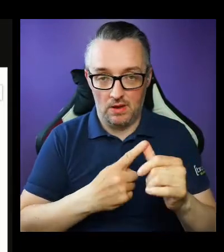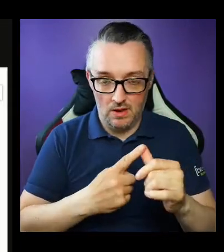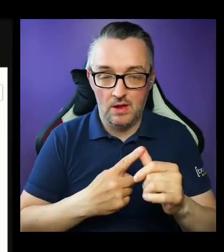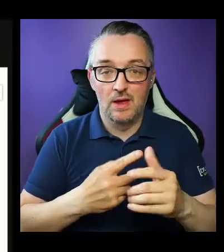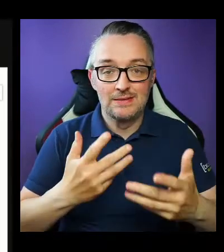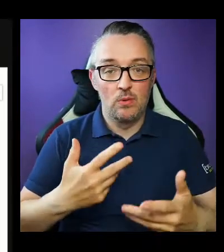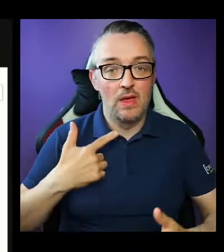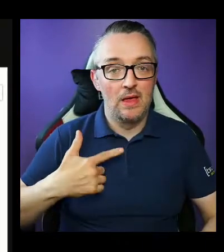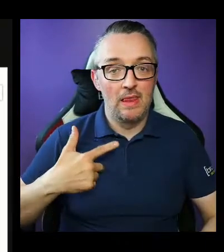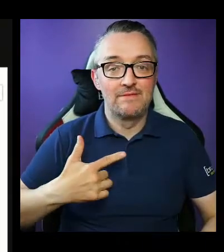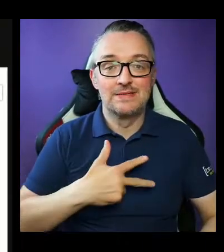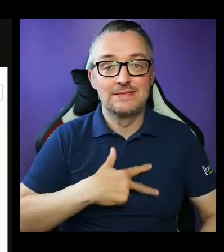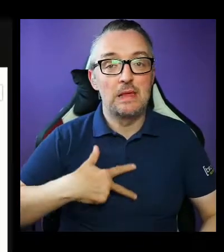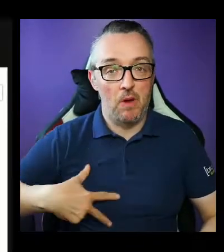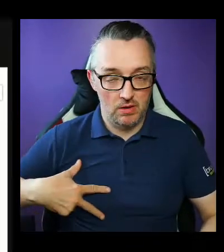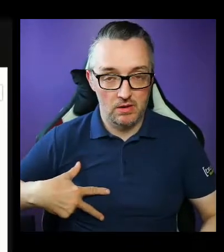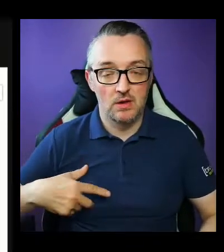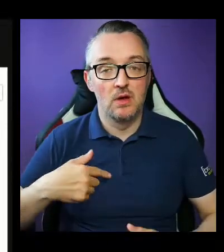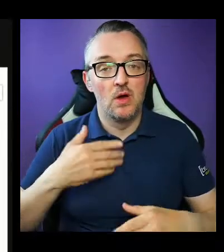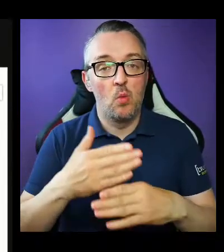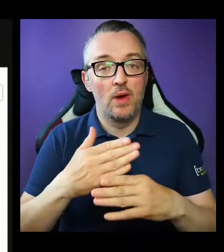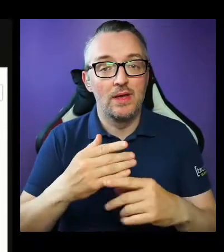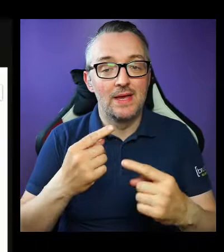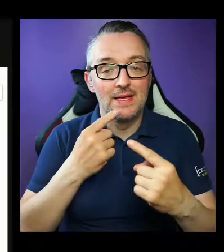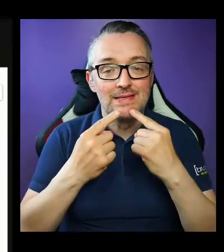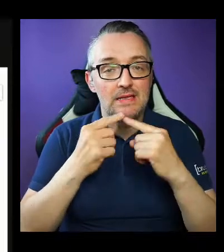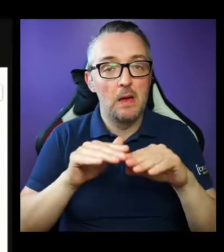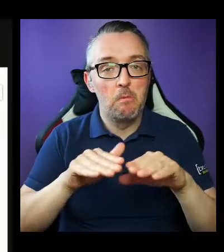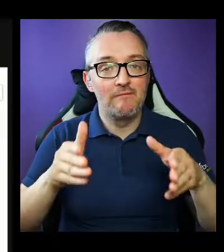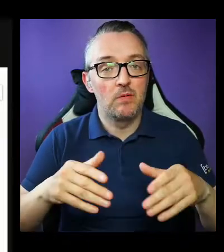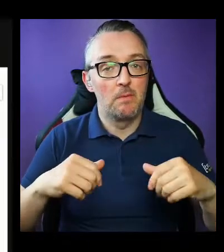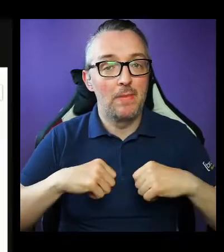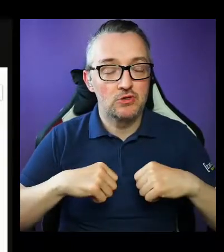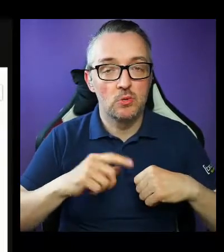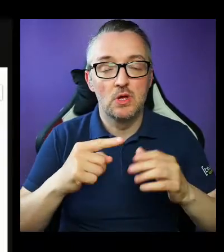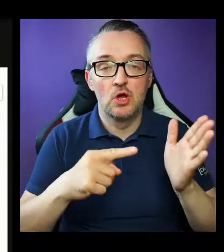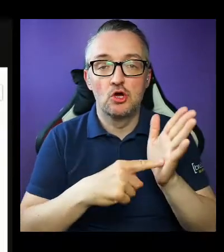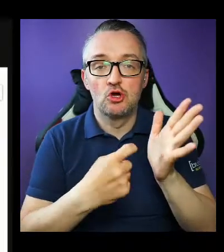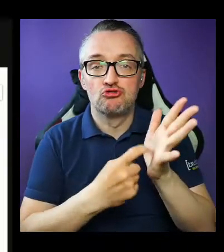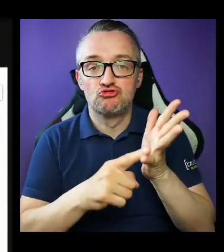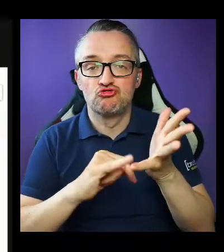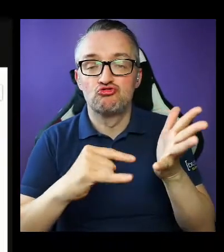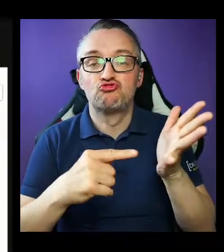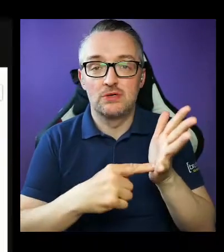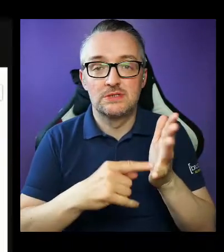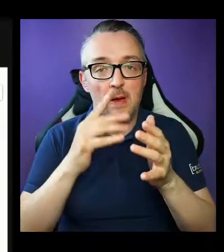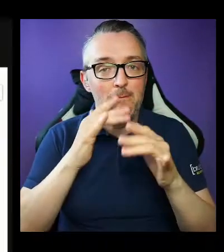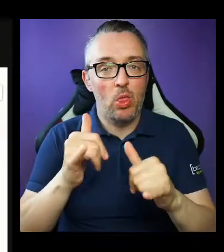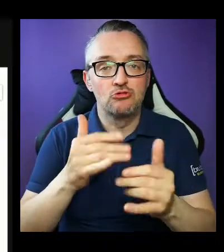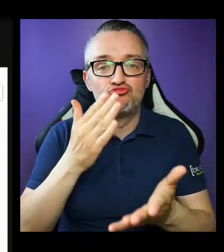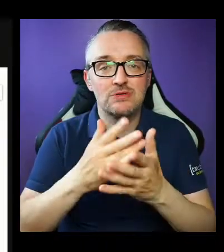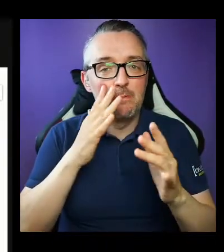currently living. And I work as a data platform manager at Trustpilot.